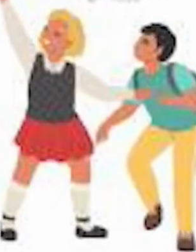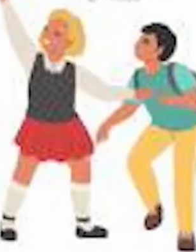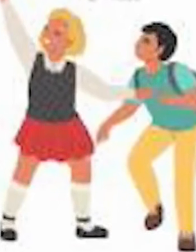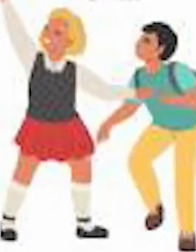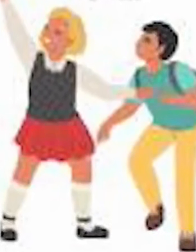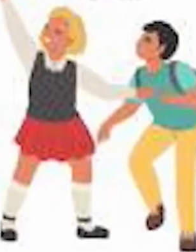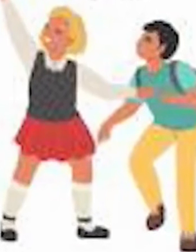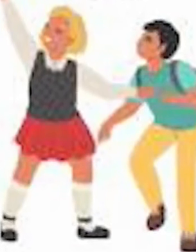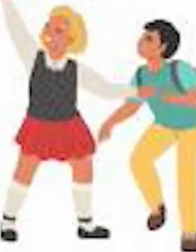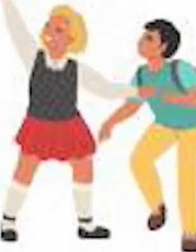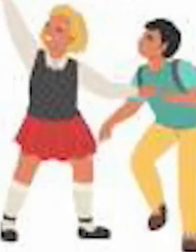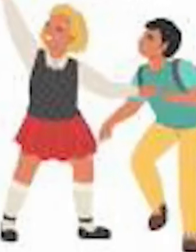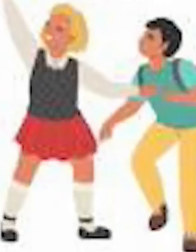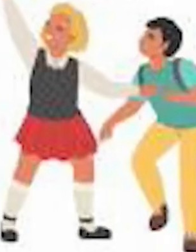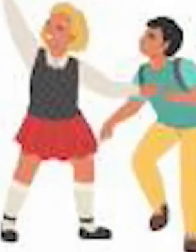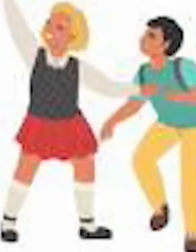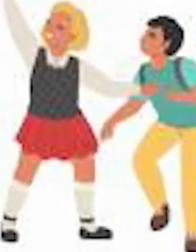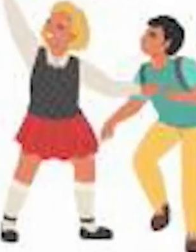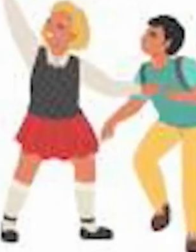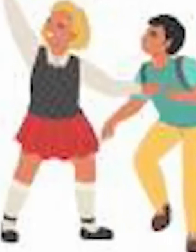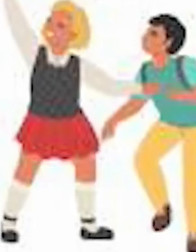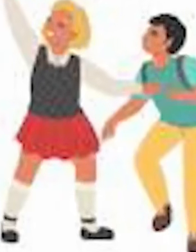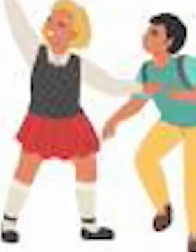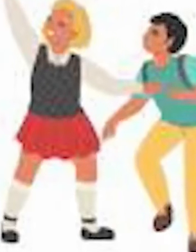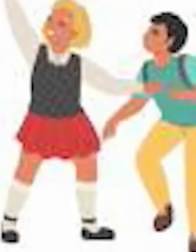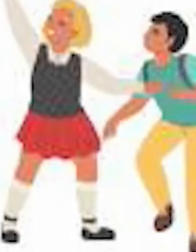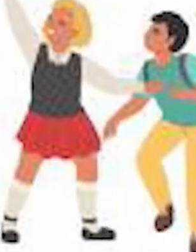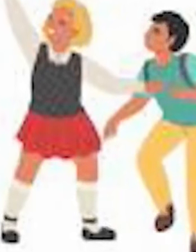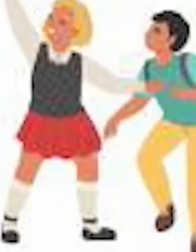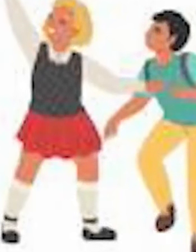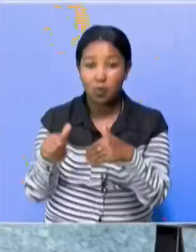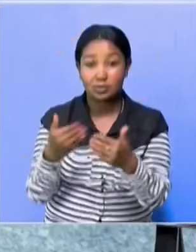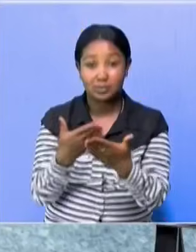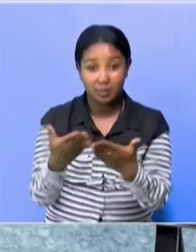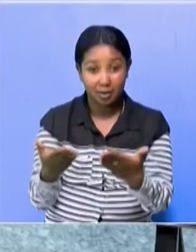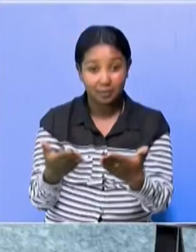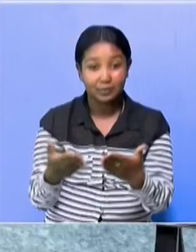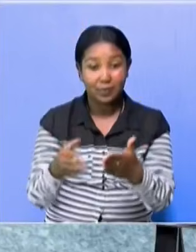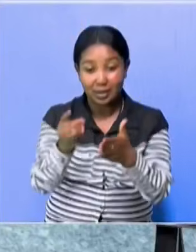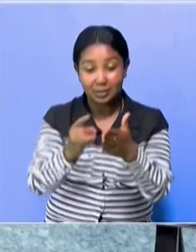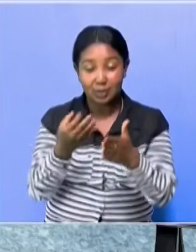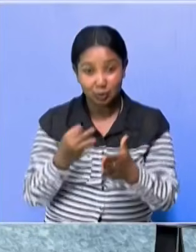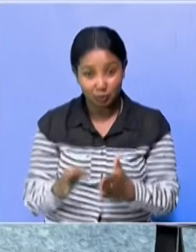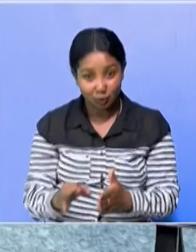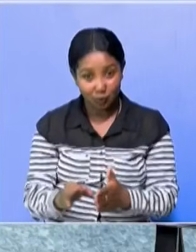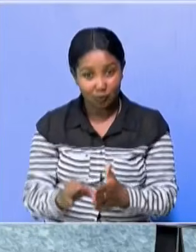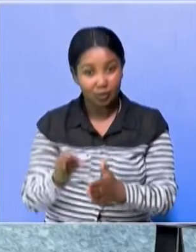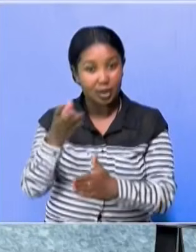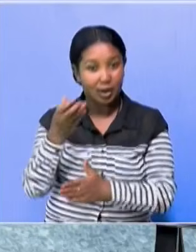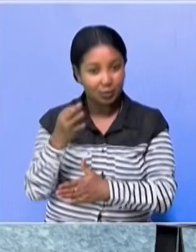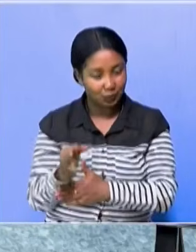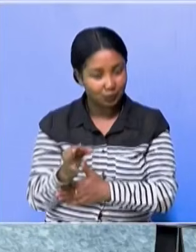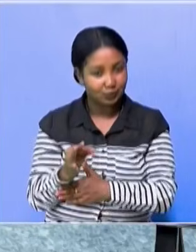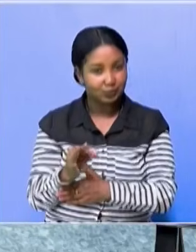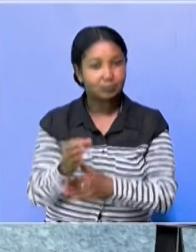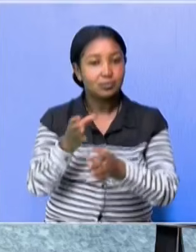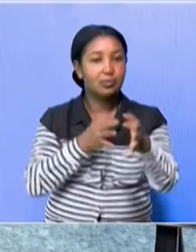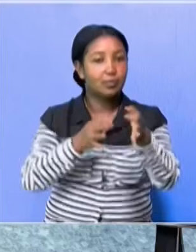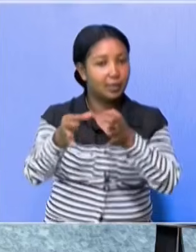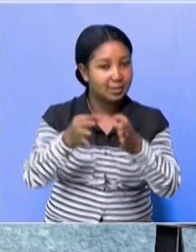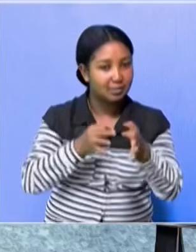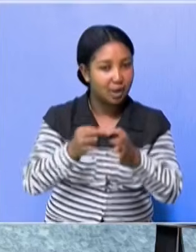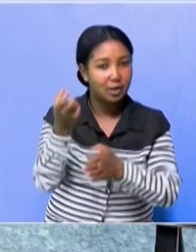do? Okay, the necessary materials, what you need. So all these are under the list of what? A kind of